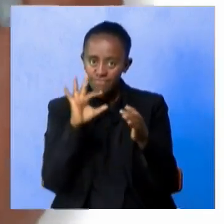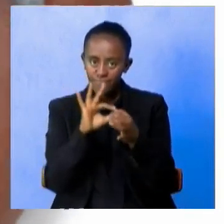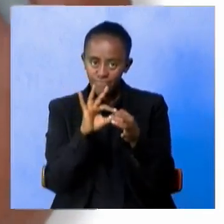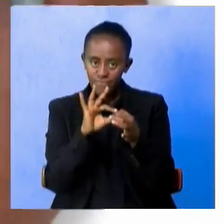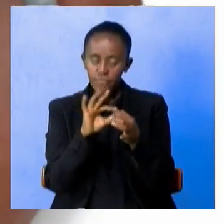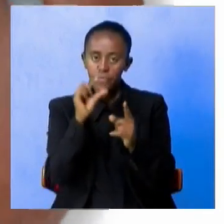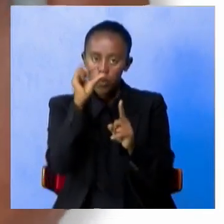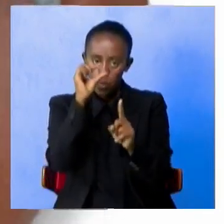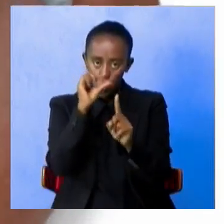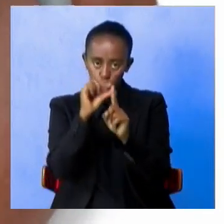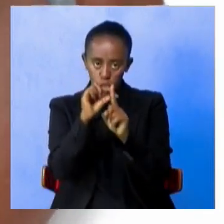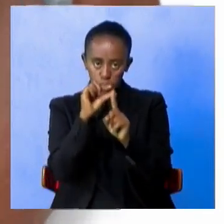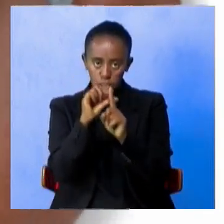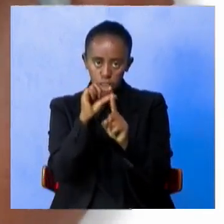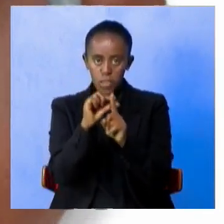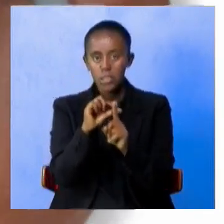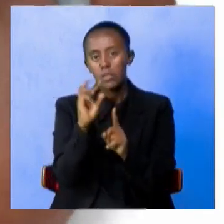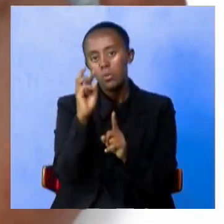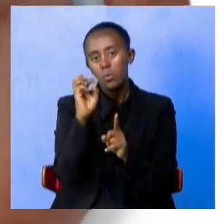words